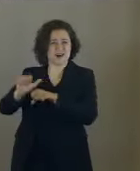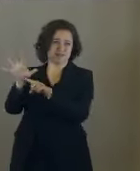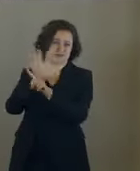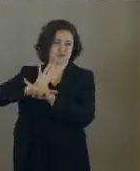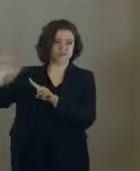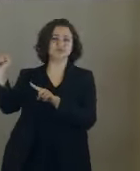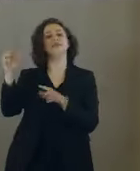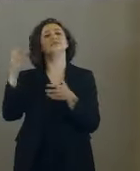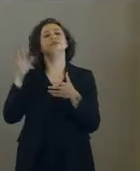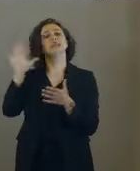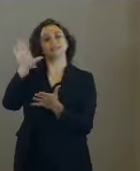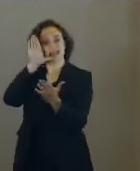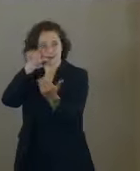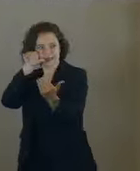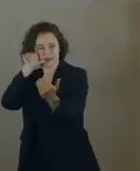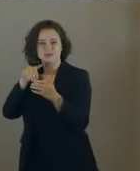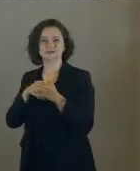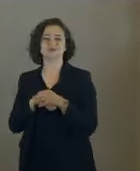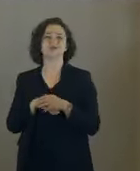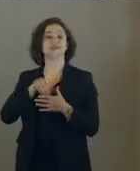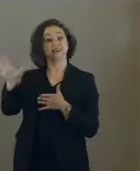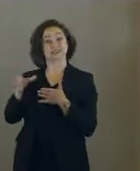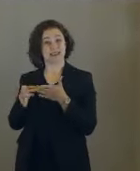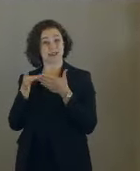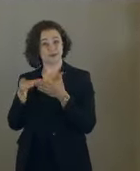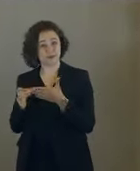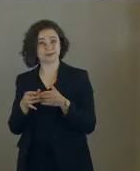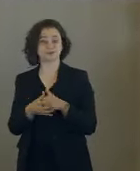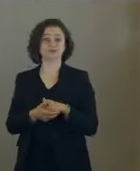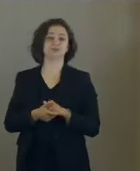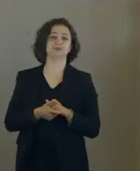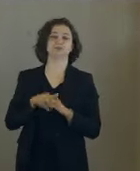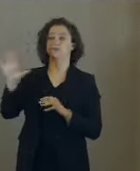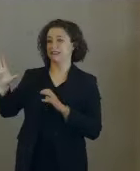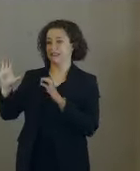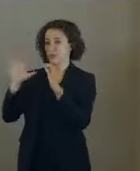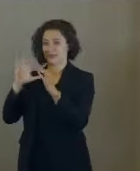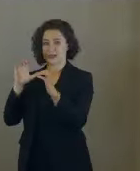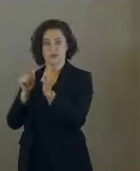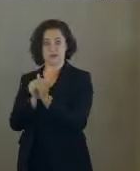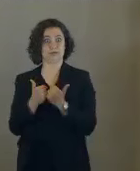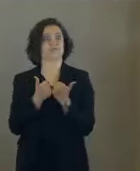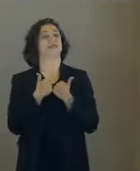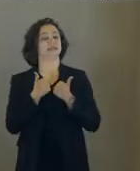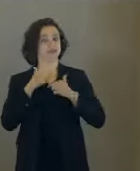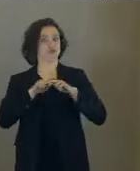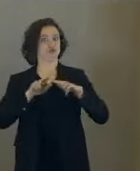be expected of him. The leadership that he has shown, the communications with me that he has shown, his forward